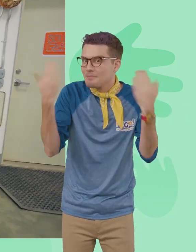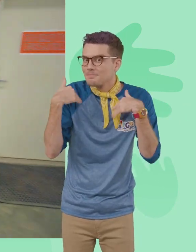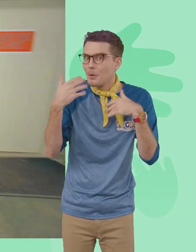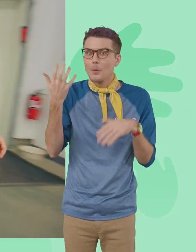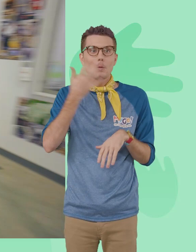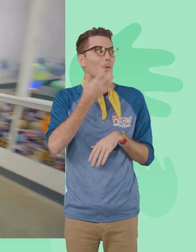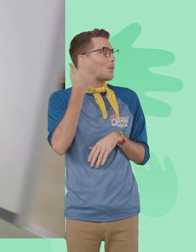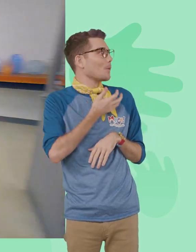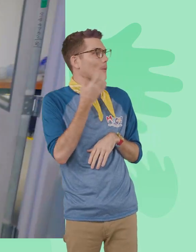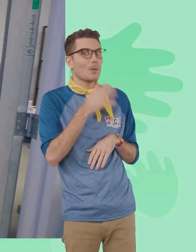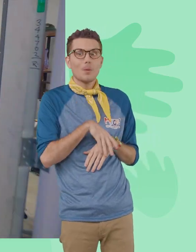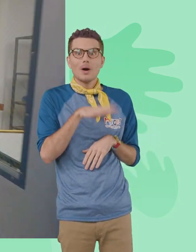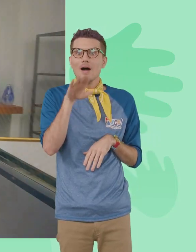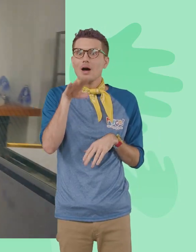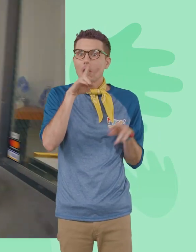we go! Come on!